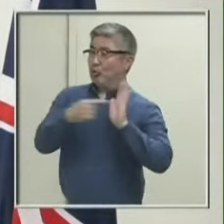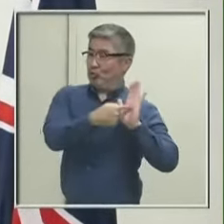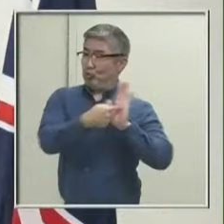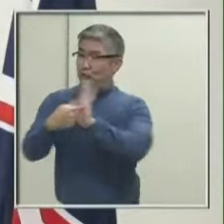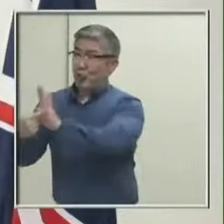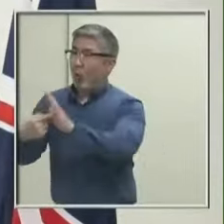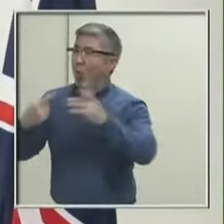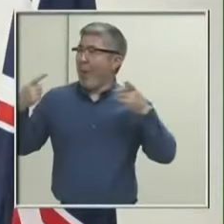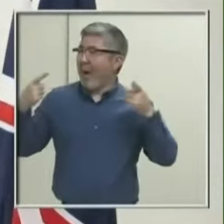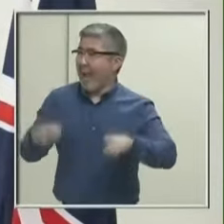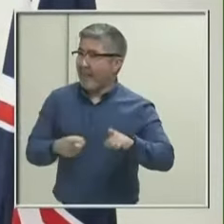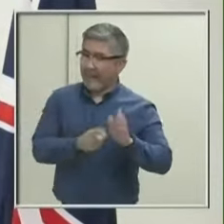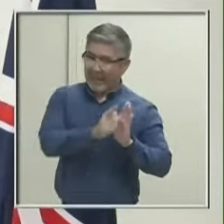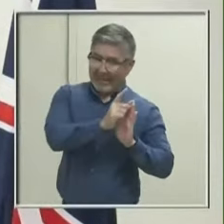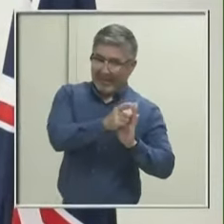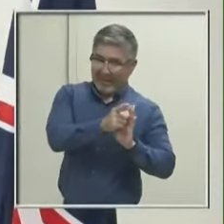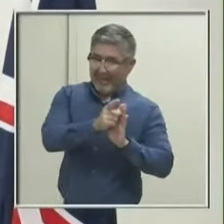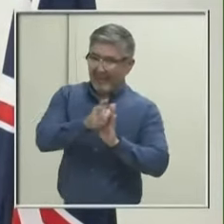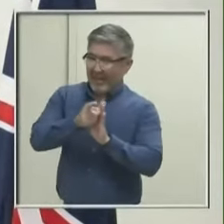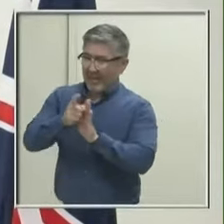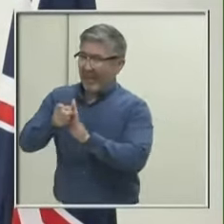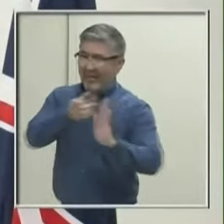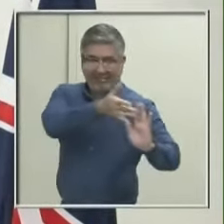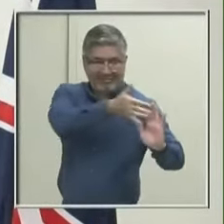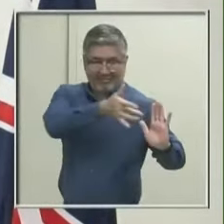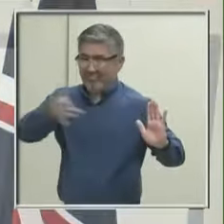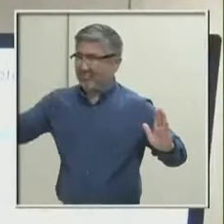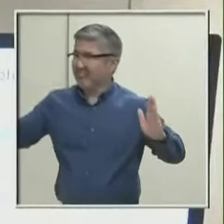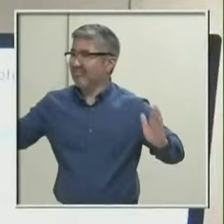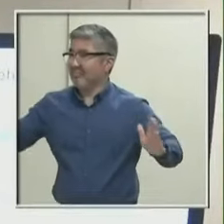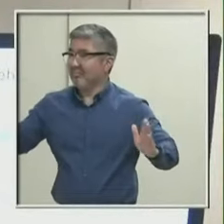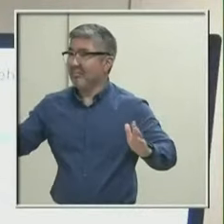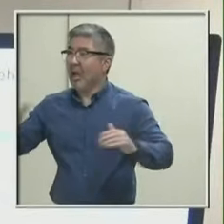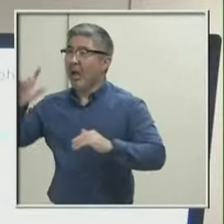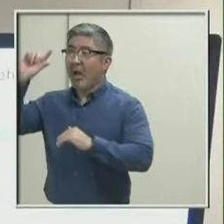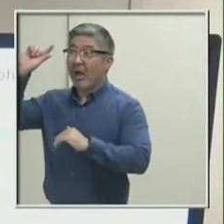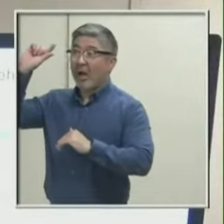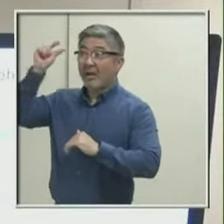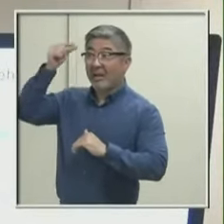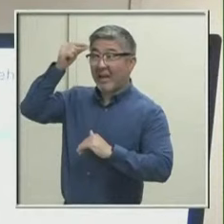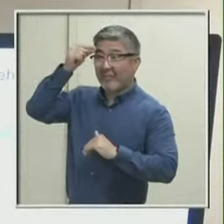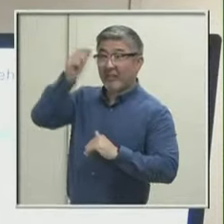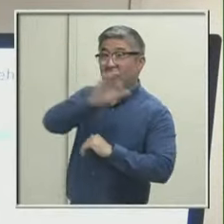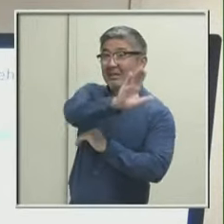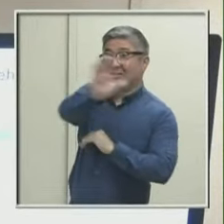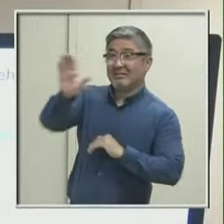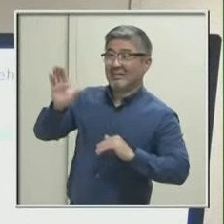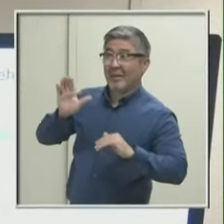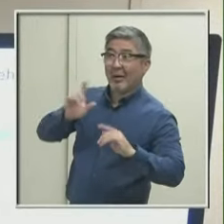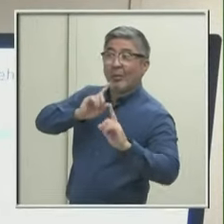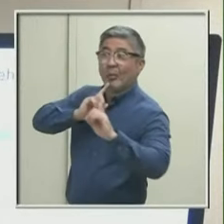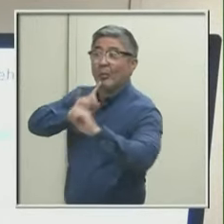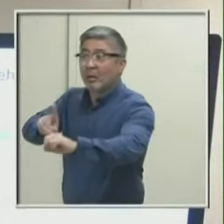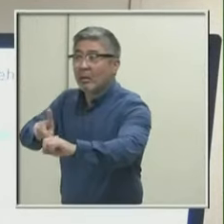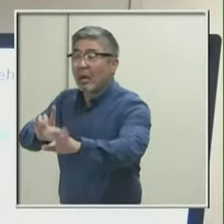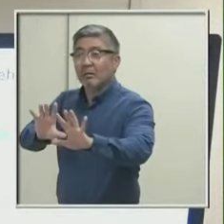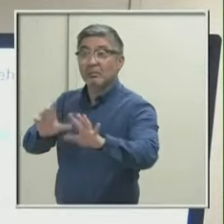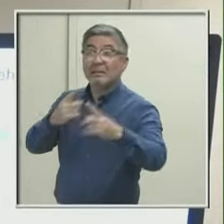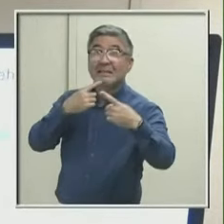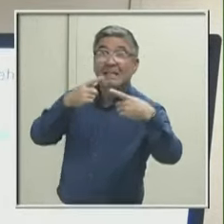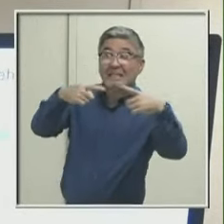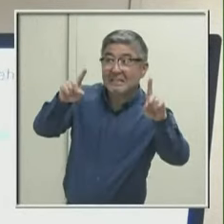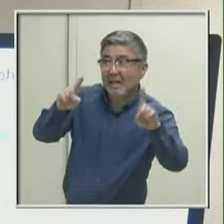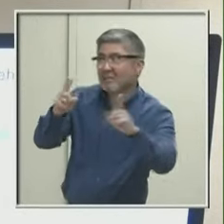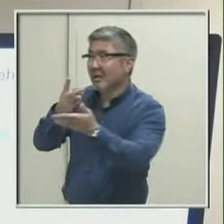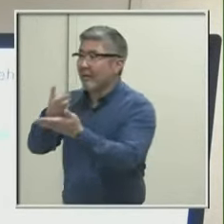basis. How people acted, how government responded is, whether we were successful or not, is